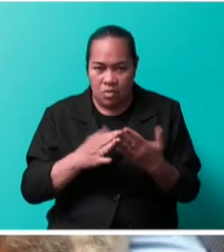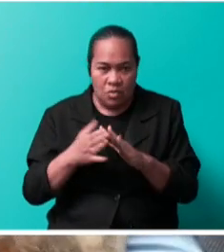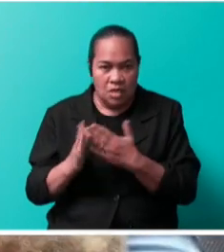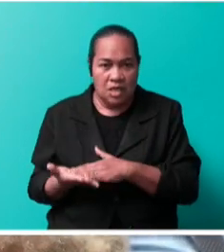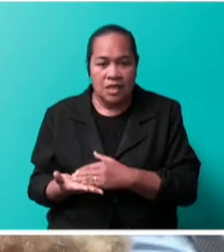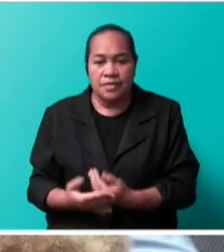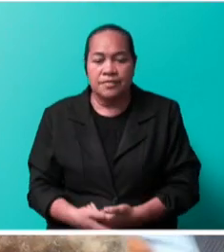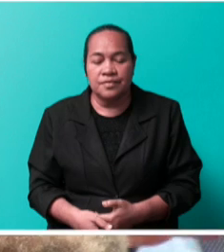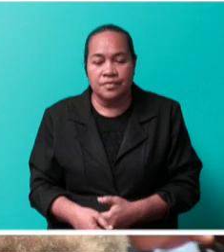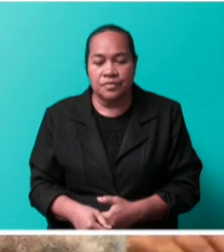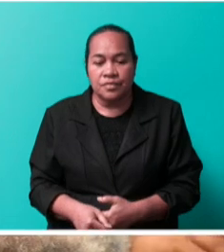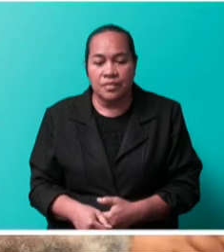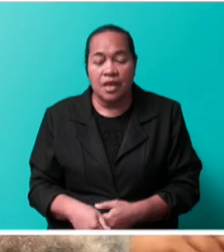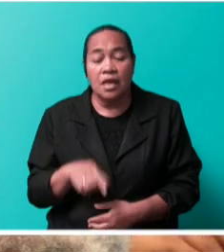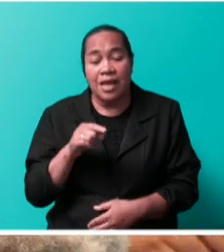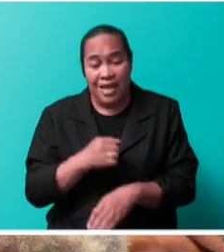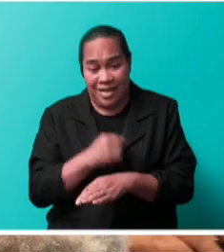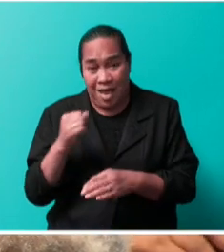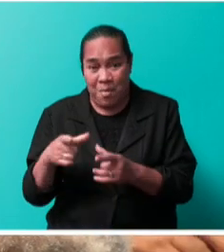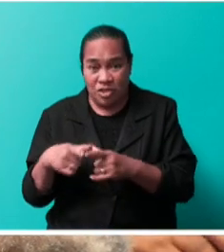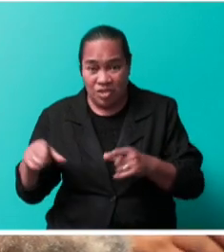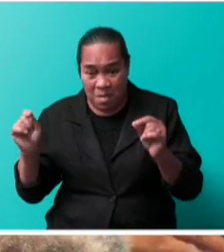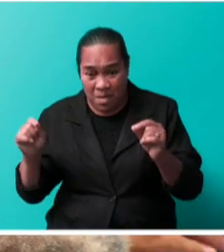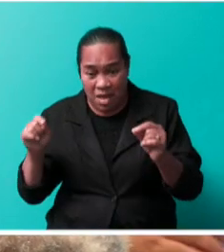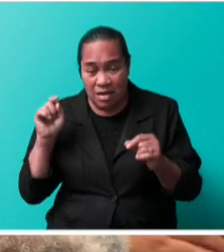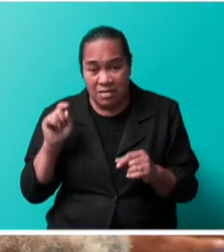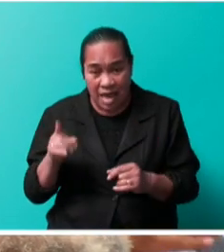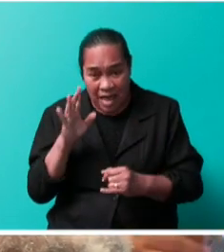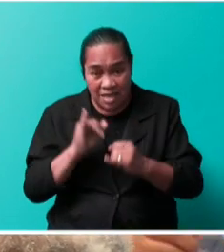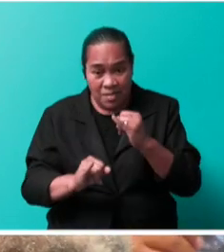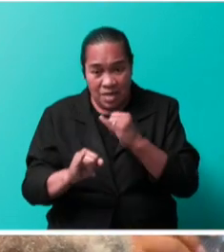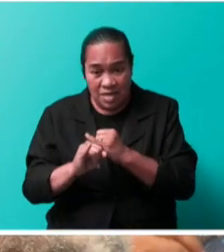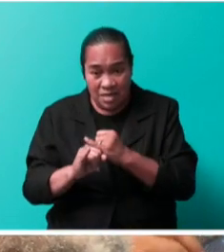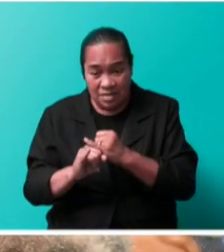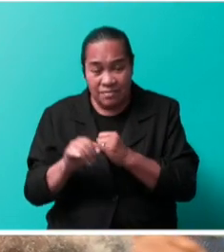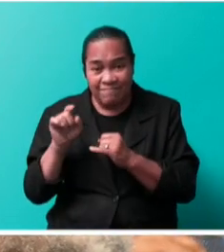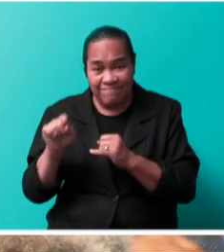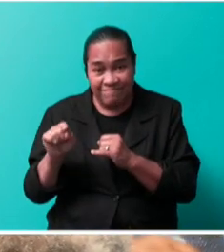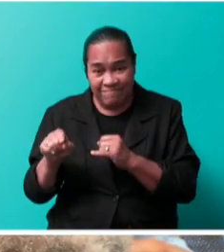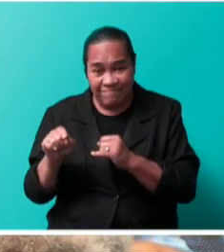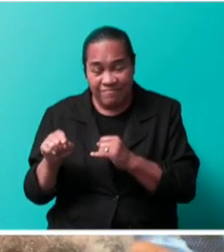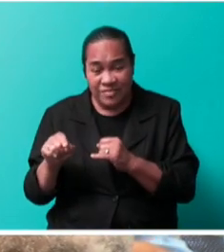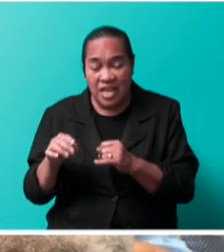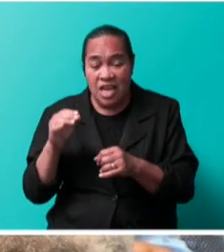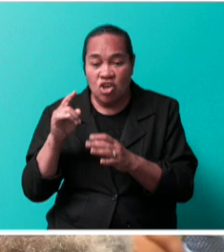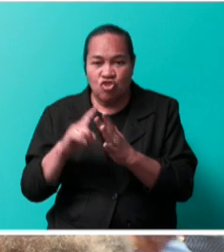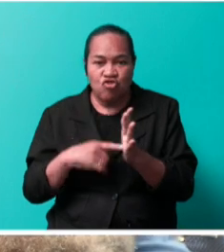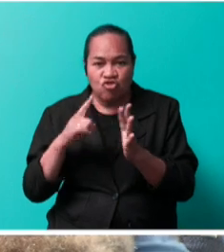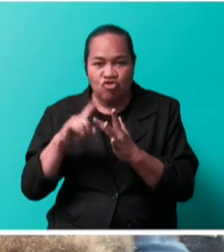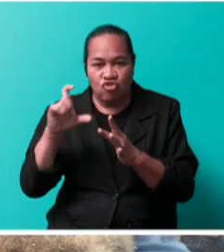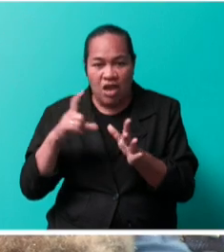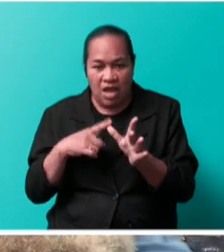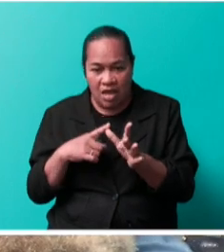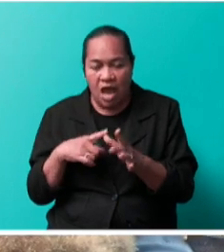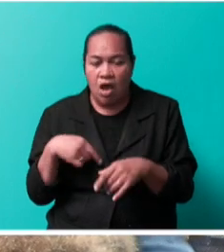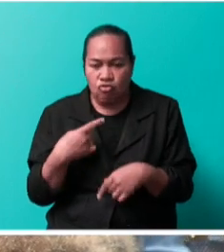In this regard, Mr. Speaker, the Government of Japan, the Japan International Cooperation Agency, or commonly known as JICA, has continued